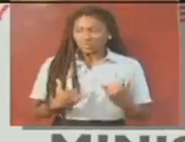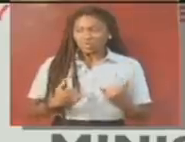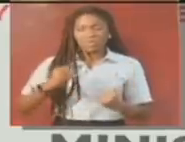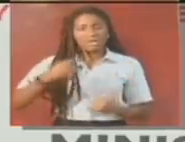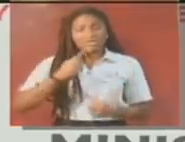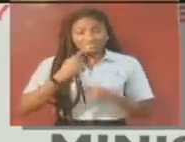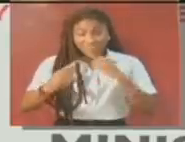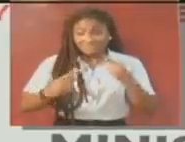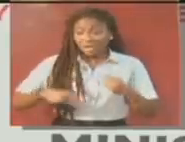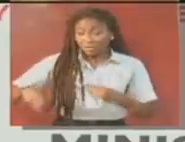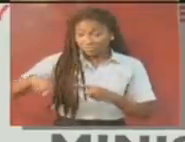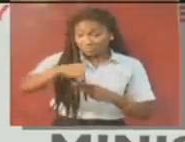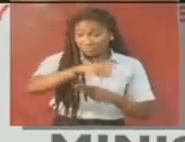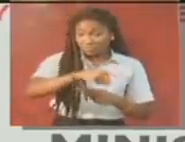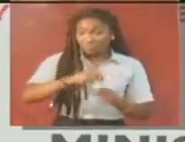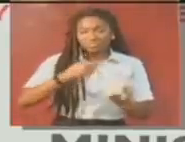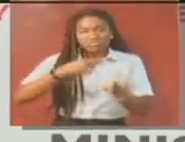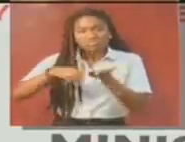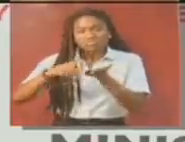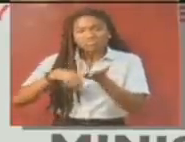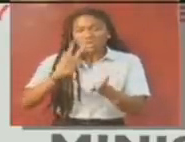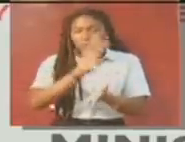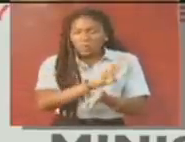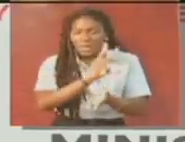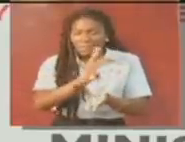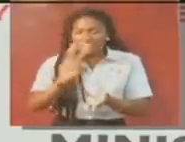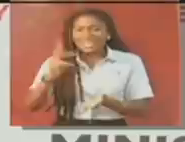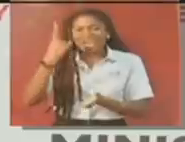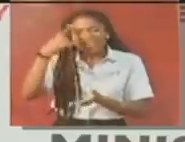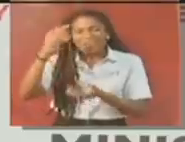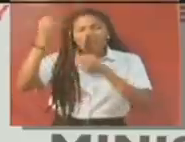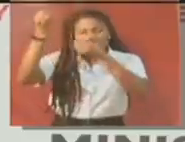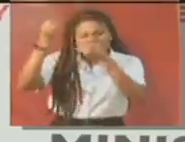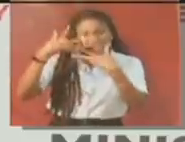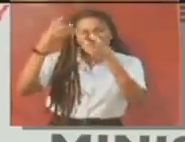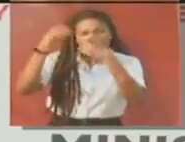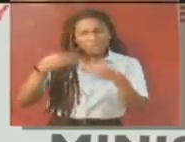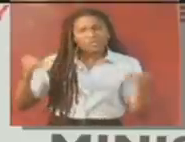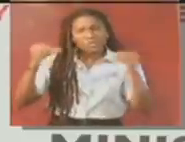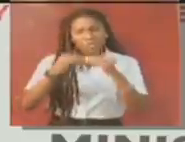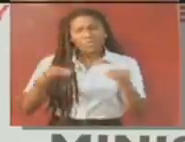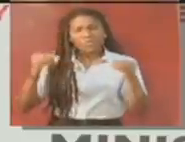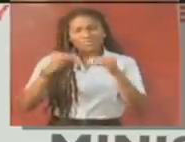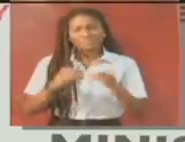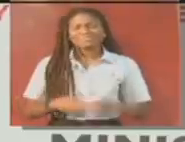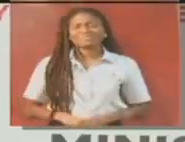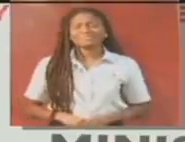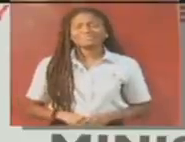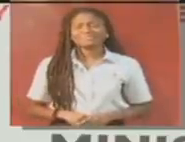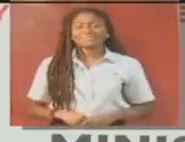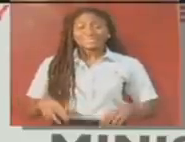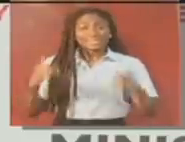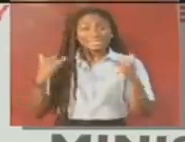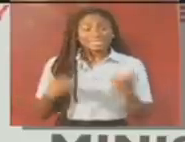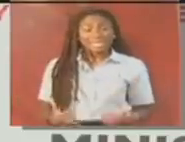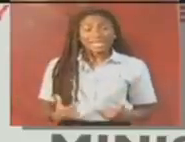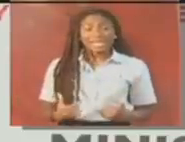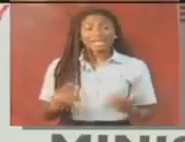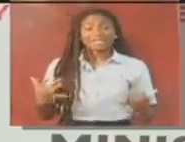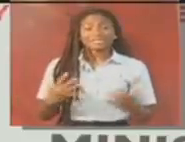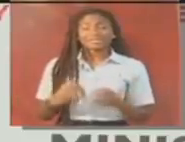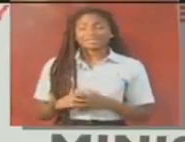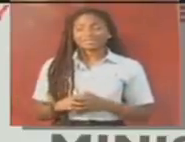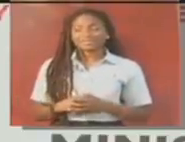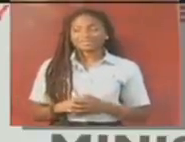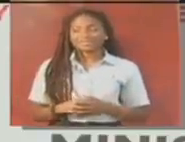go on our website to get updated information. We now invite Nurse Grace Sukchan to provide an update